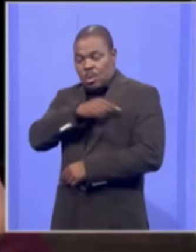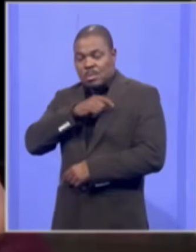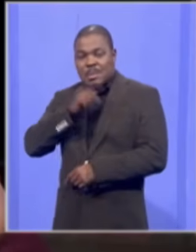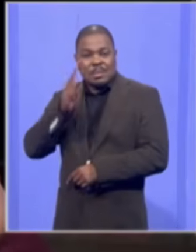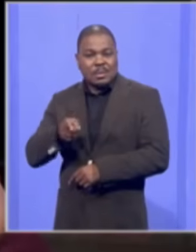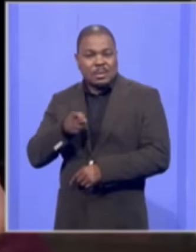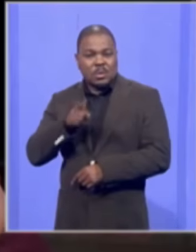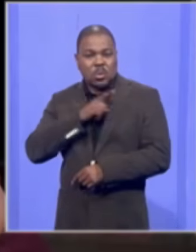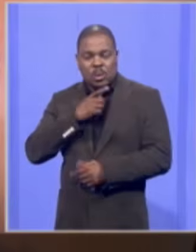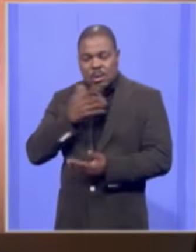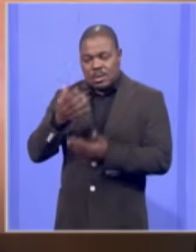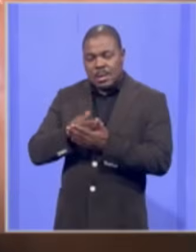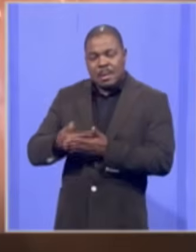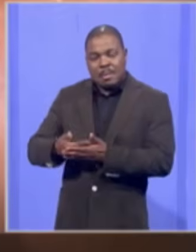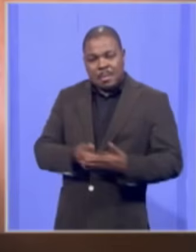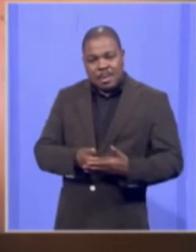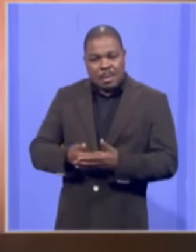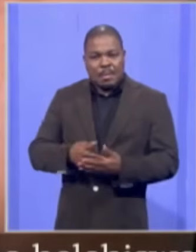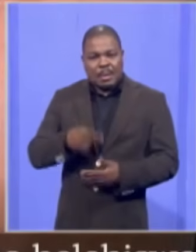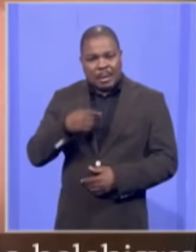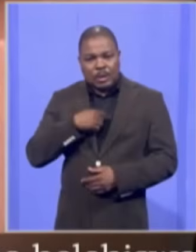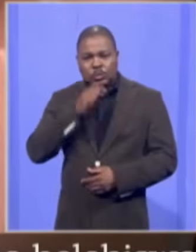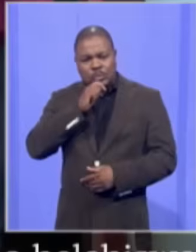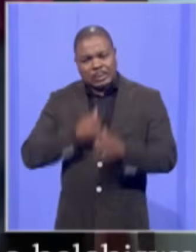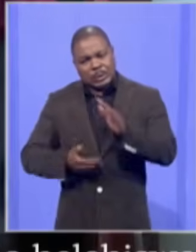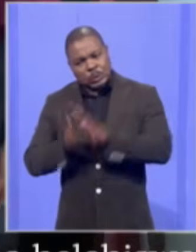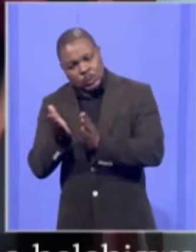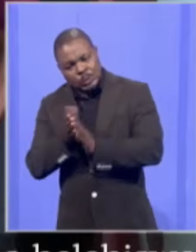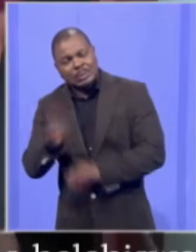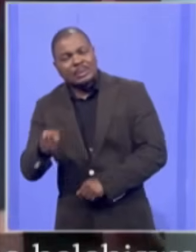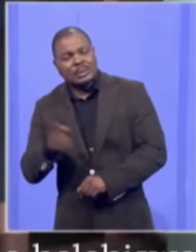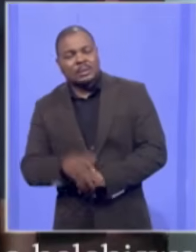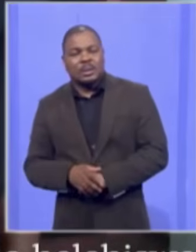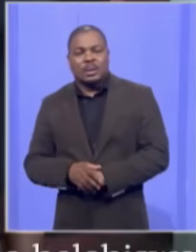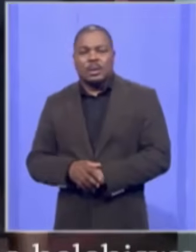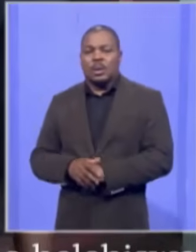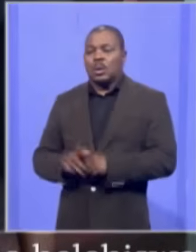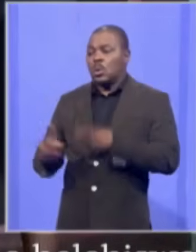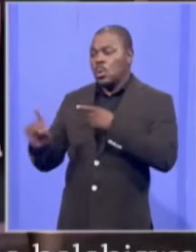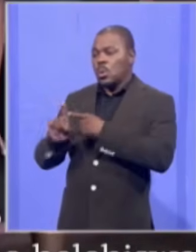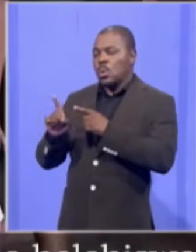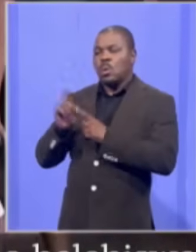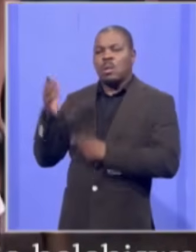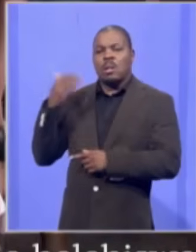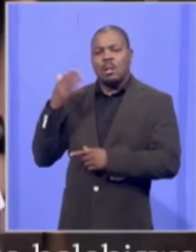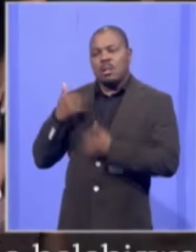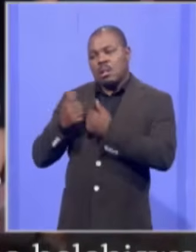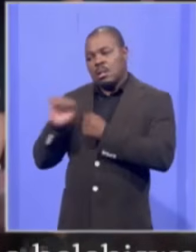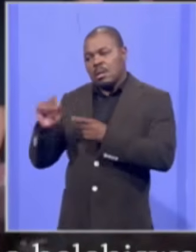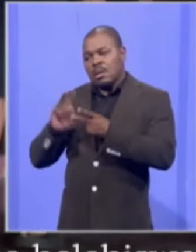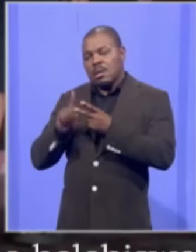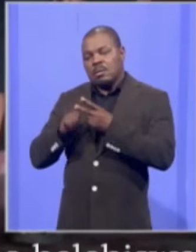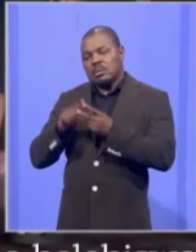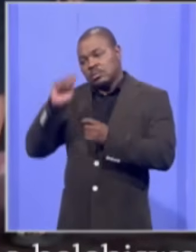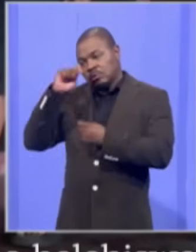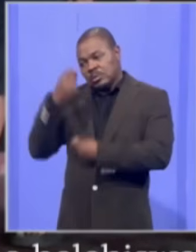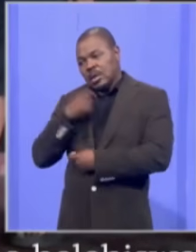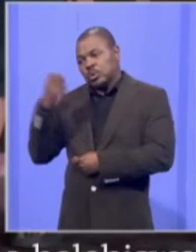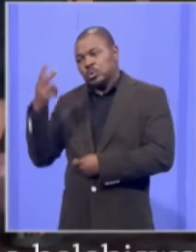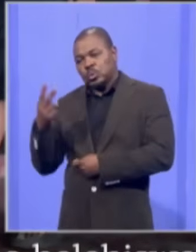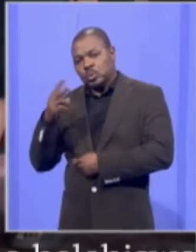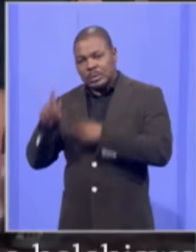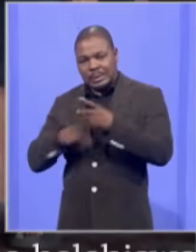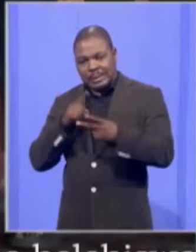kangaroo the baby, I was supposed to go to school. Mudau o ne a dula le molekane wa hae le bara ba bona ba babedi ha